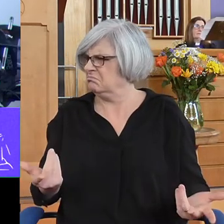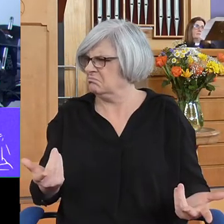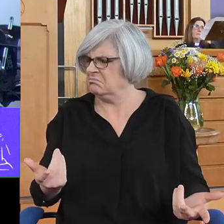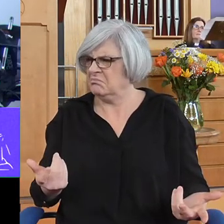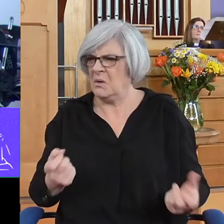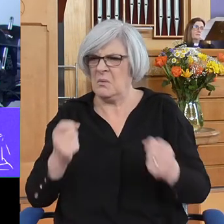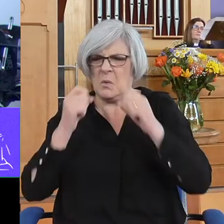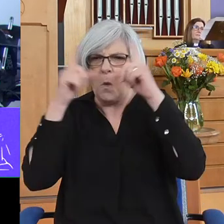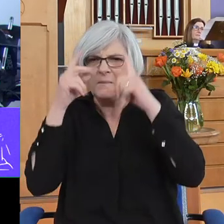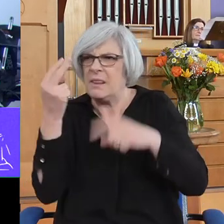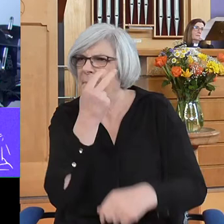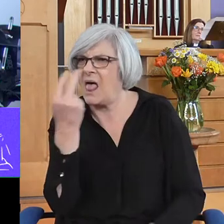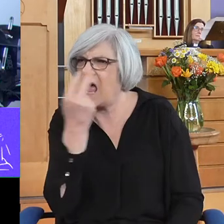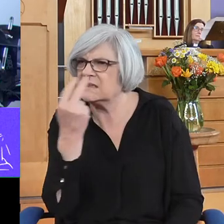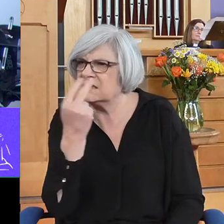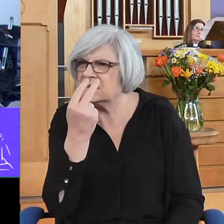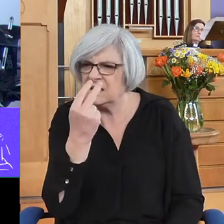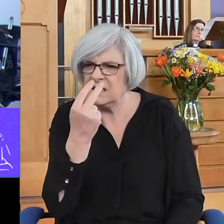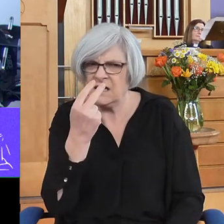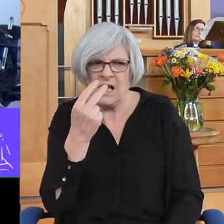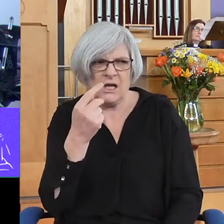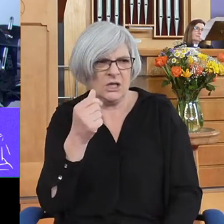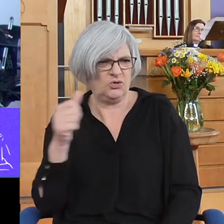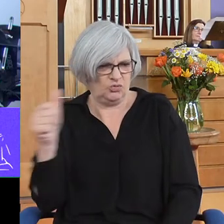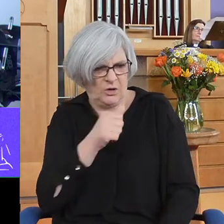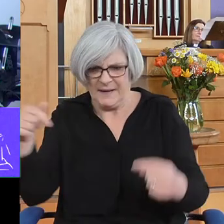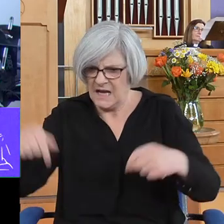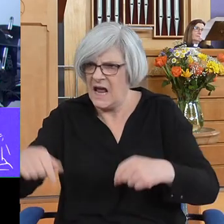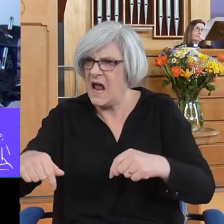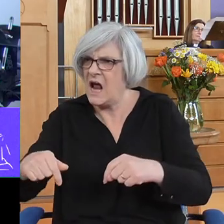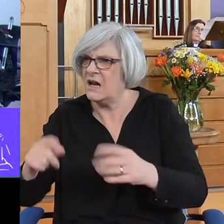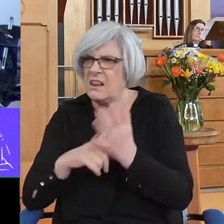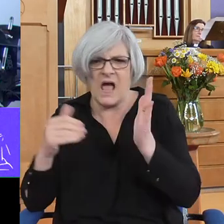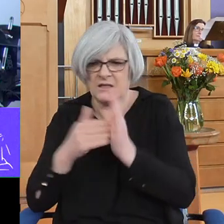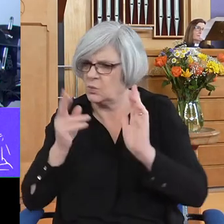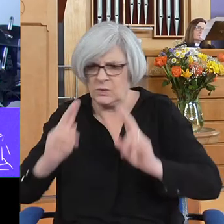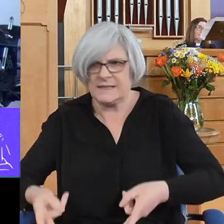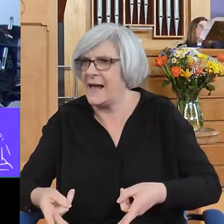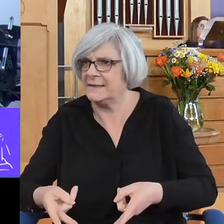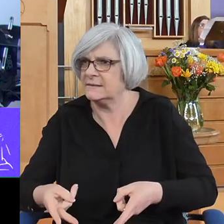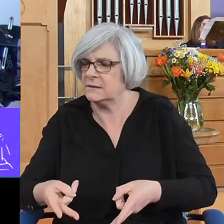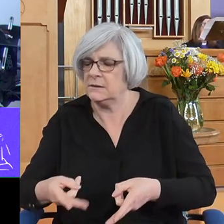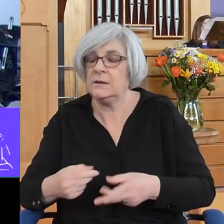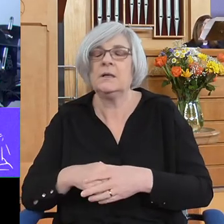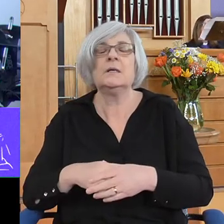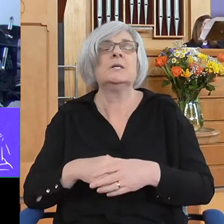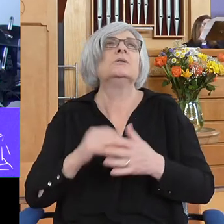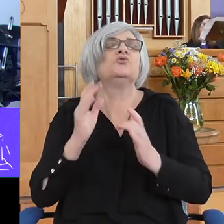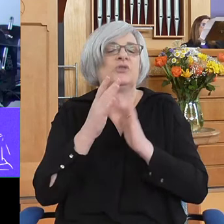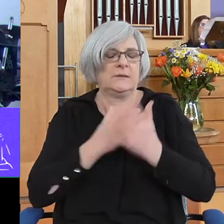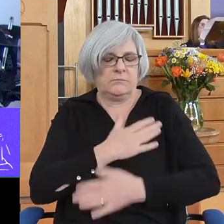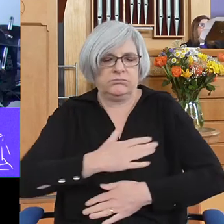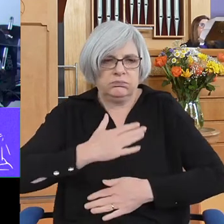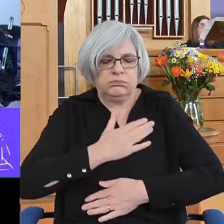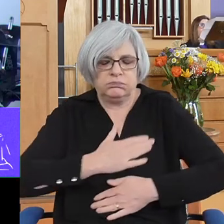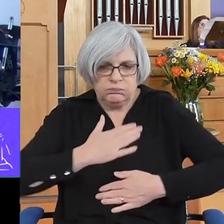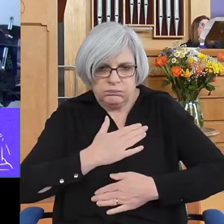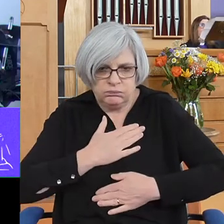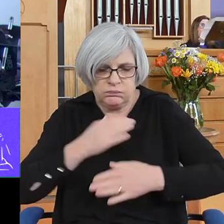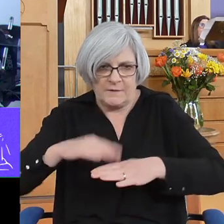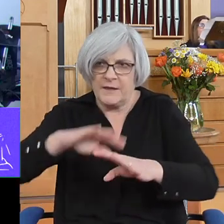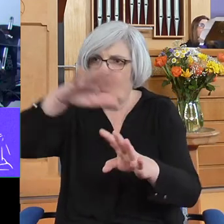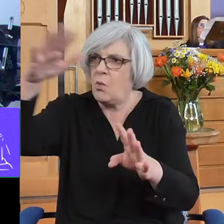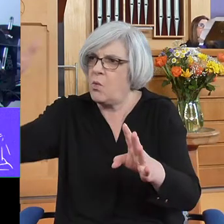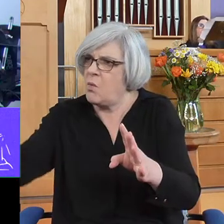the eyes of the blind man have kept this man from dying? Jesus, once more deeply moved, came to the tomb. It was a cave